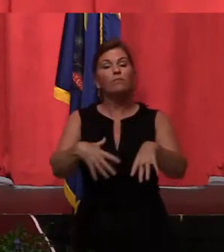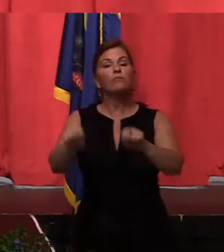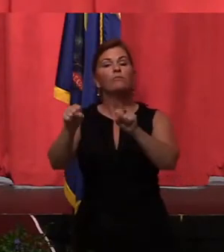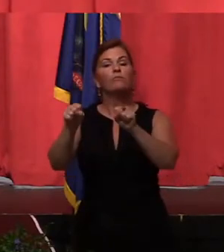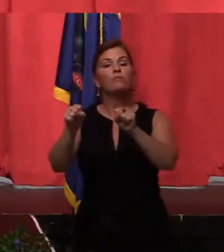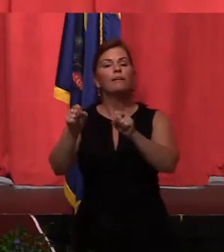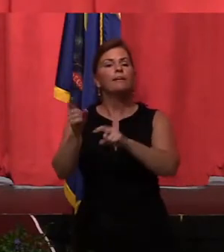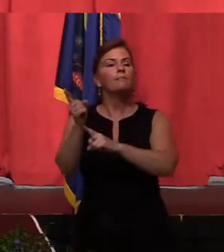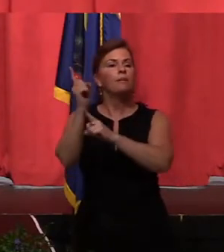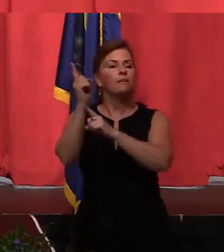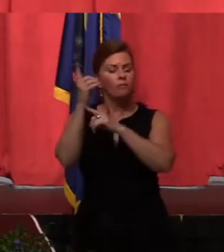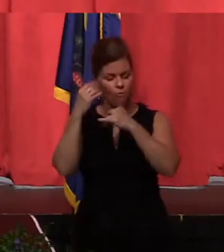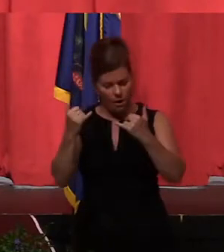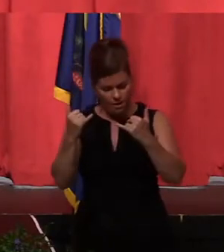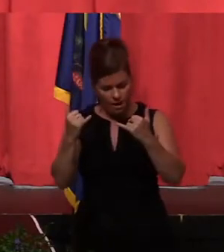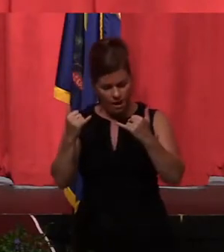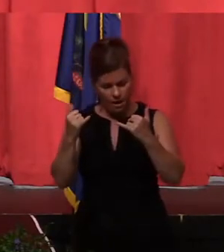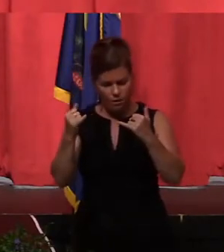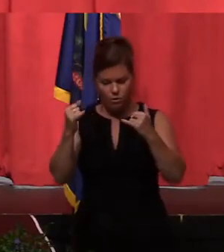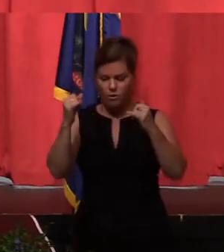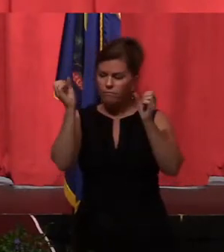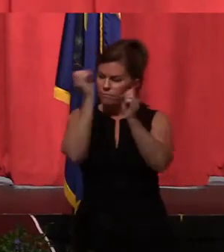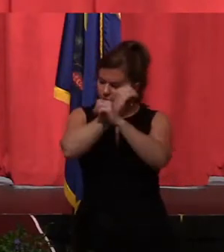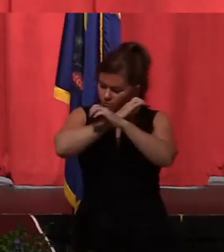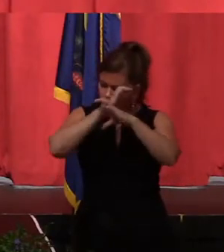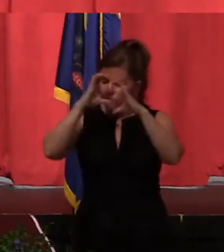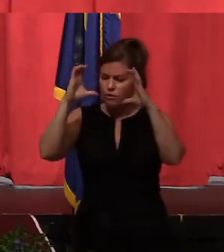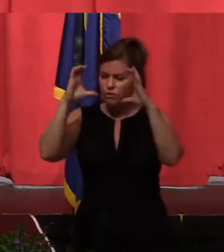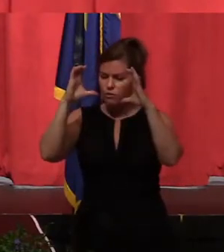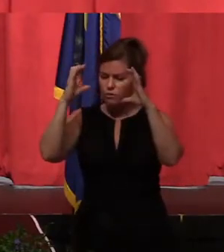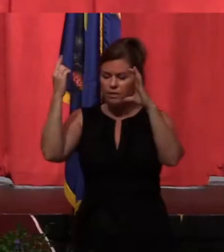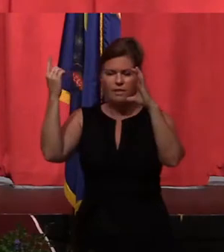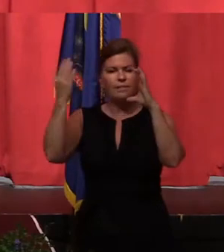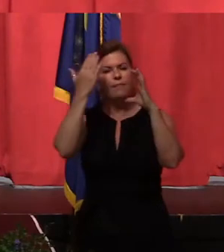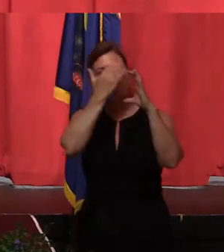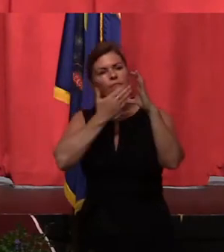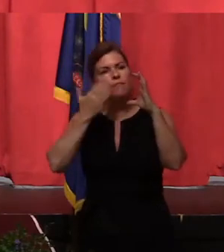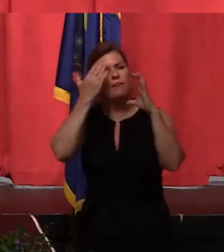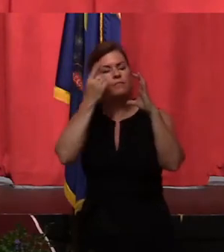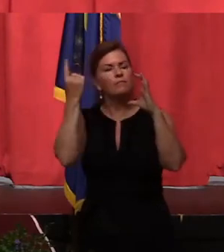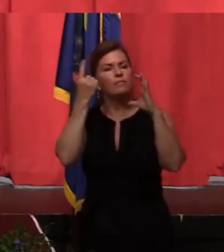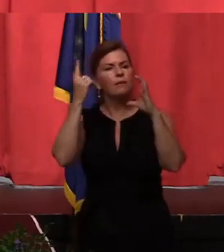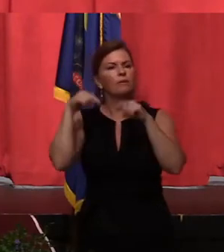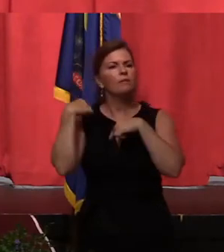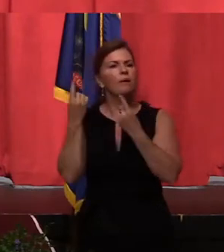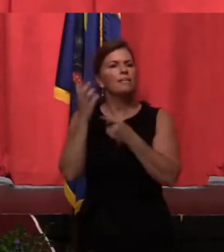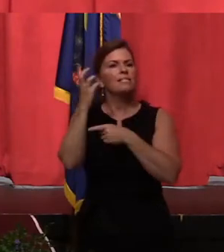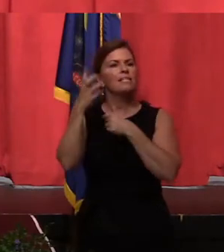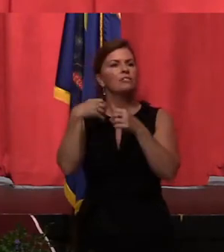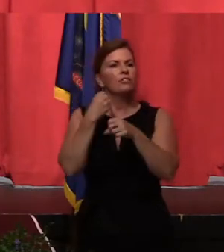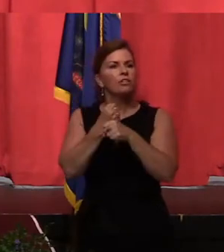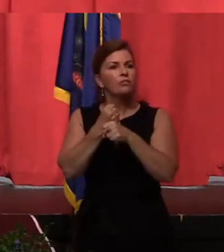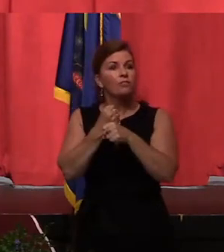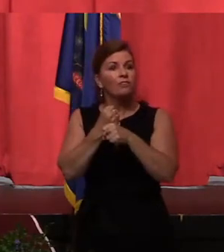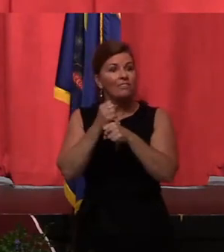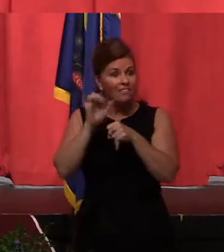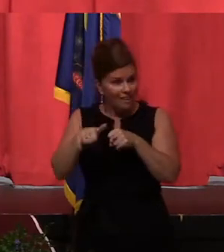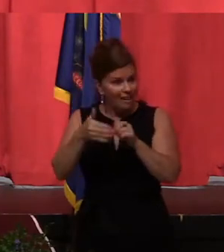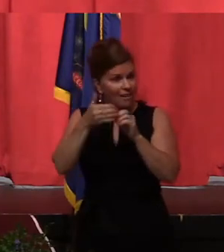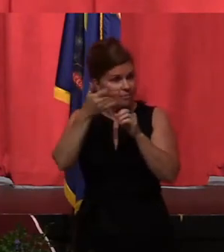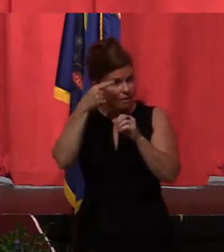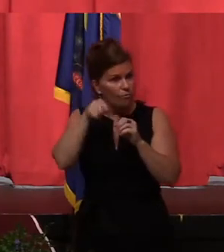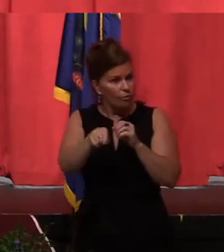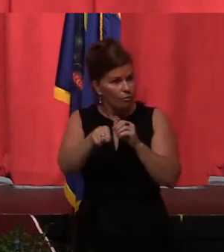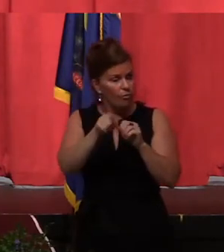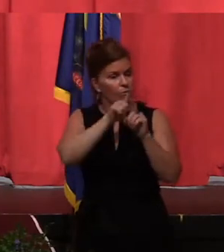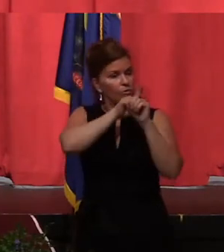now. Visualize the face of someone who in the past 6 years has been a mentor, a coach, a